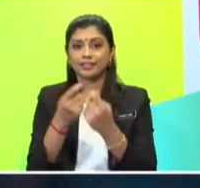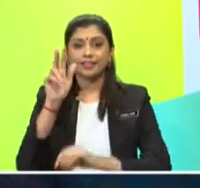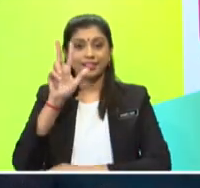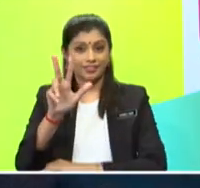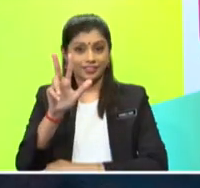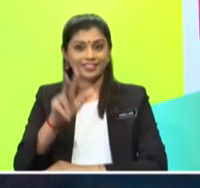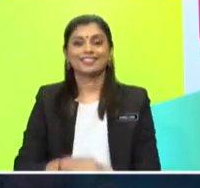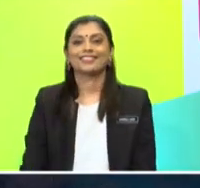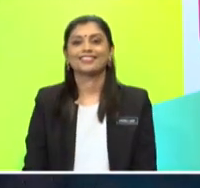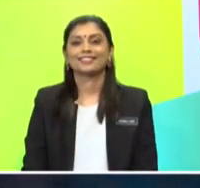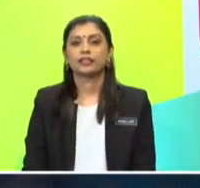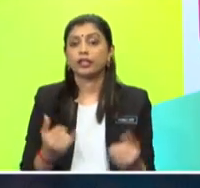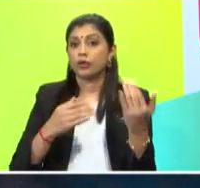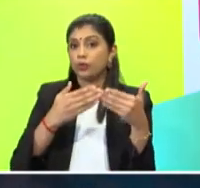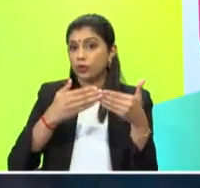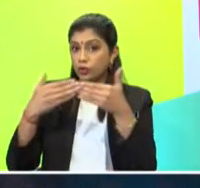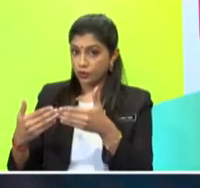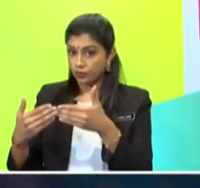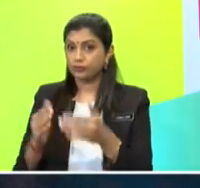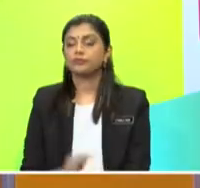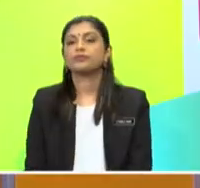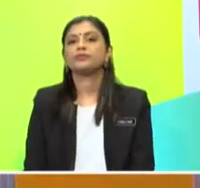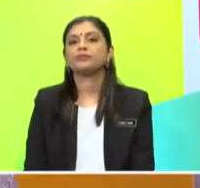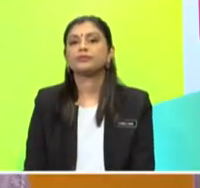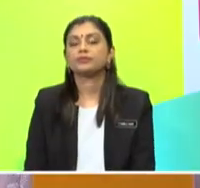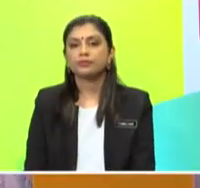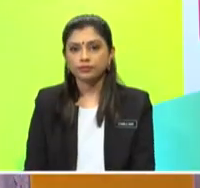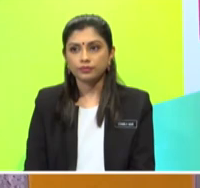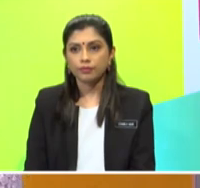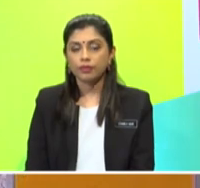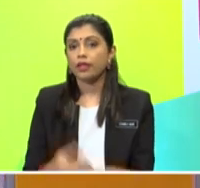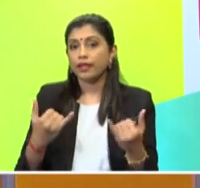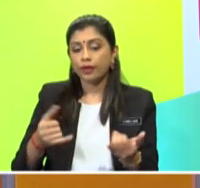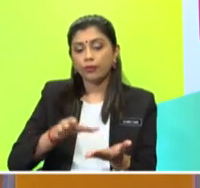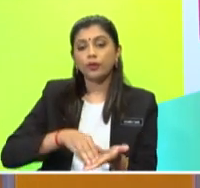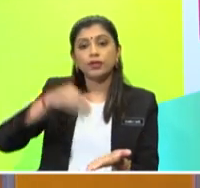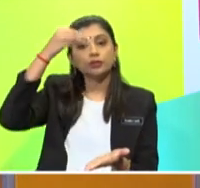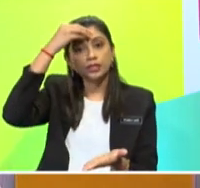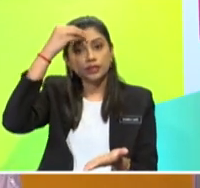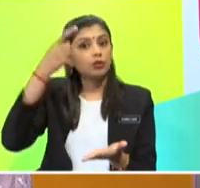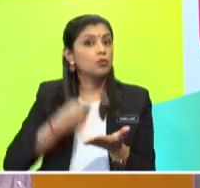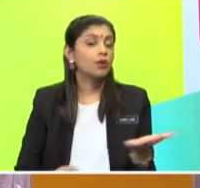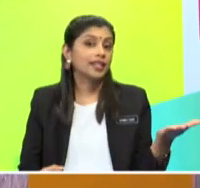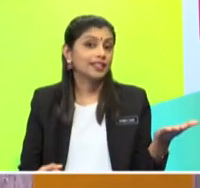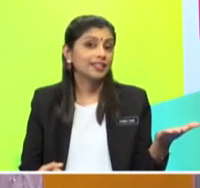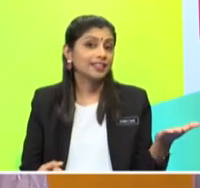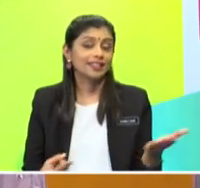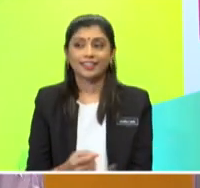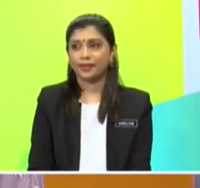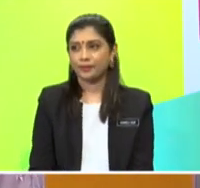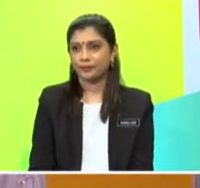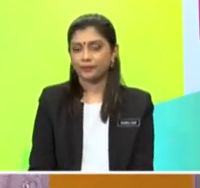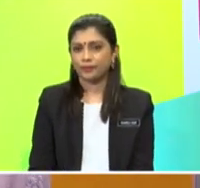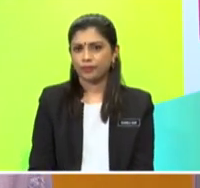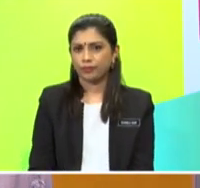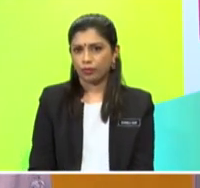we continue? Yes, Sean. All right. Now, for the next slot, we are going to go a